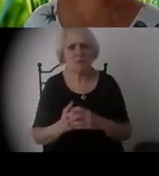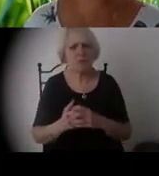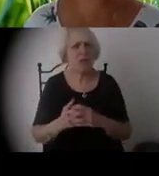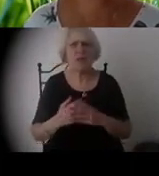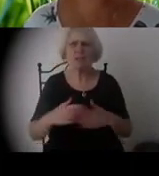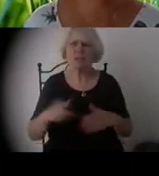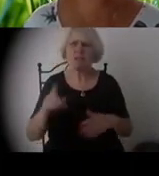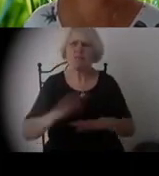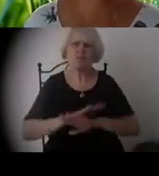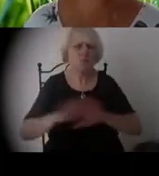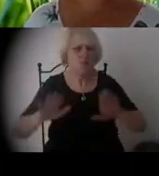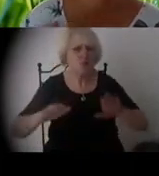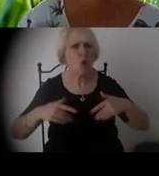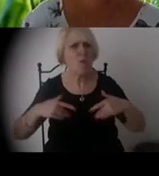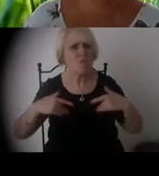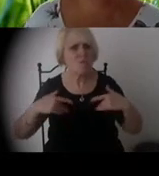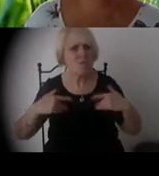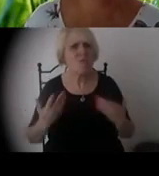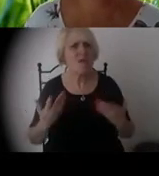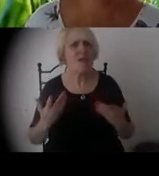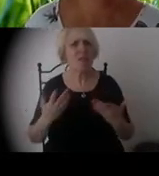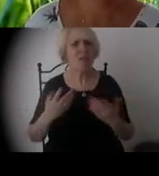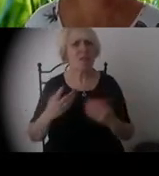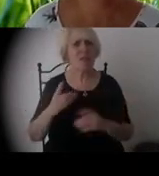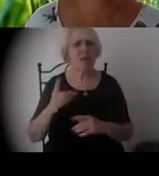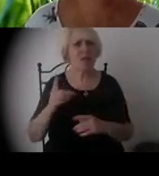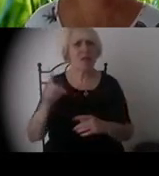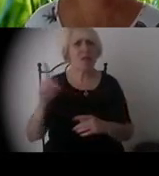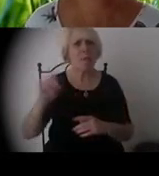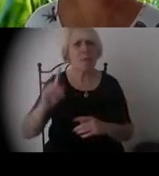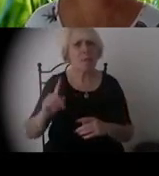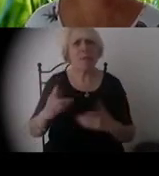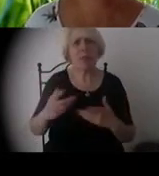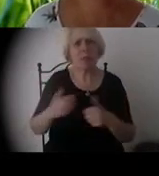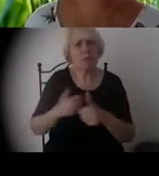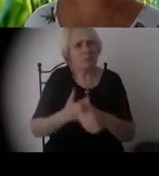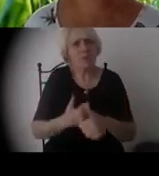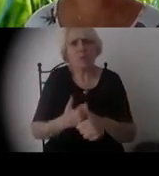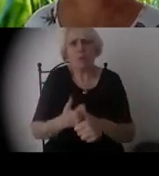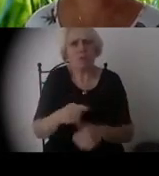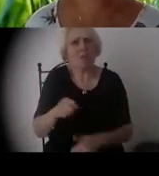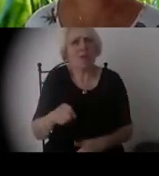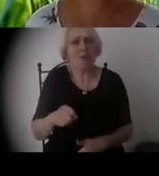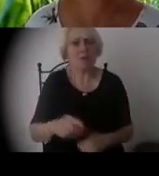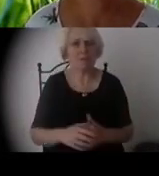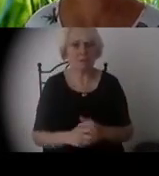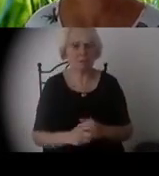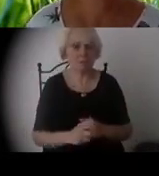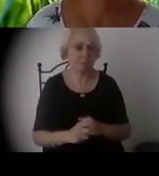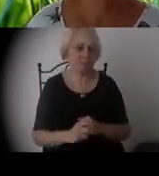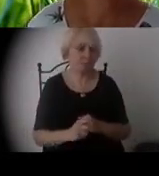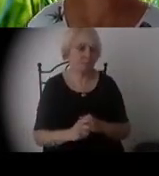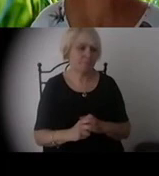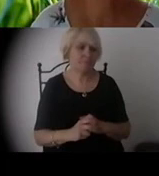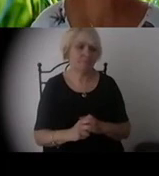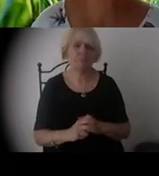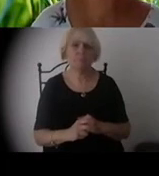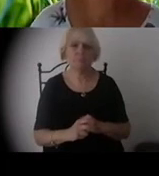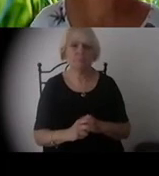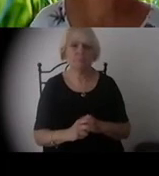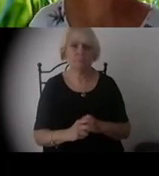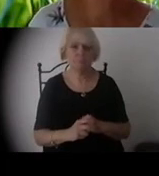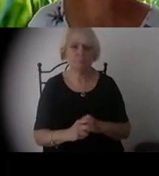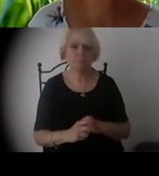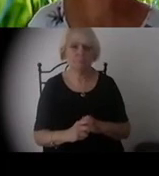them. So I think it's really important that within Enfield, at least if we can offer that's key. I'd like